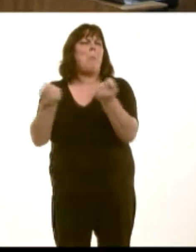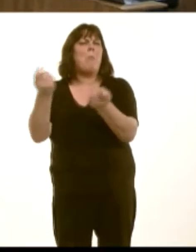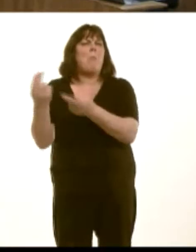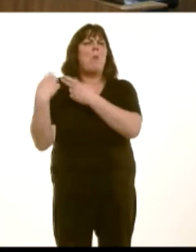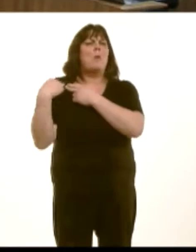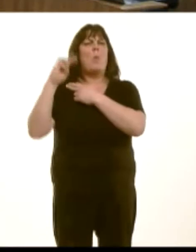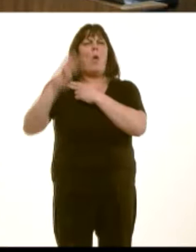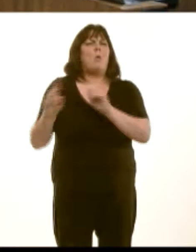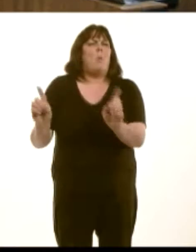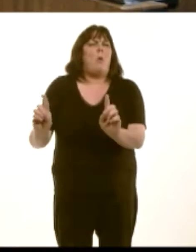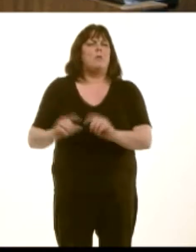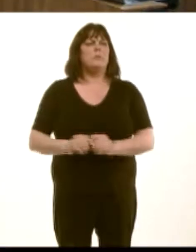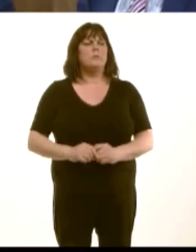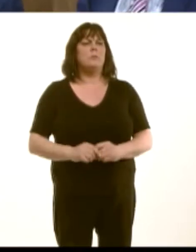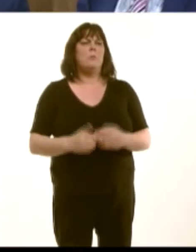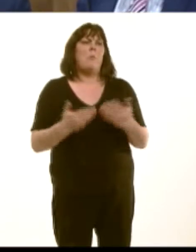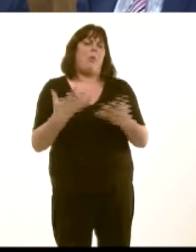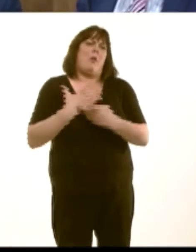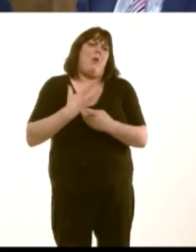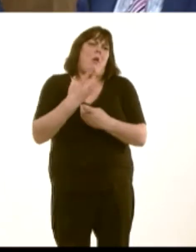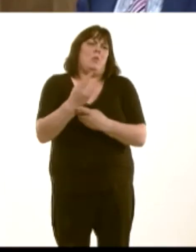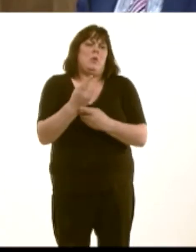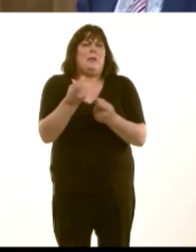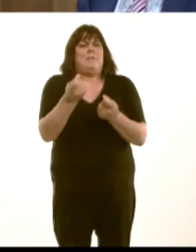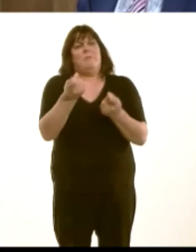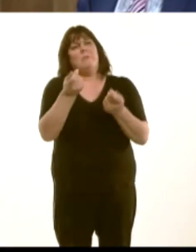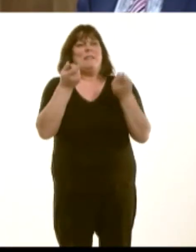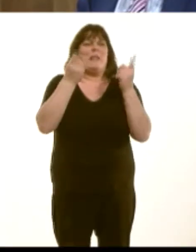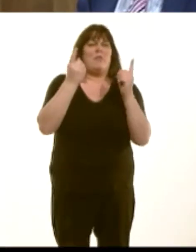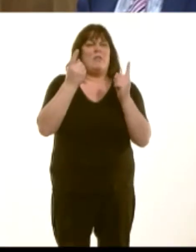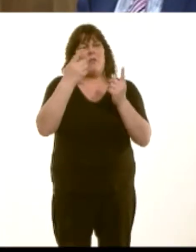Well, that would be a matter for the Secretary of State for Wales. Of course, that's